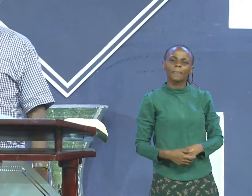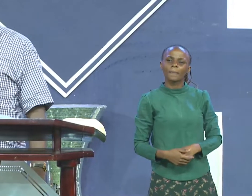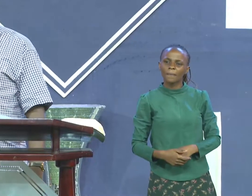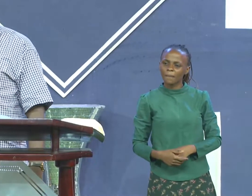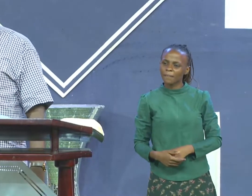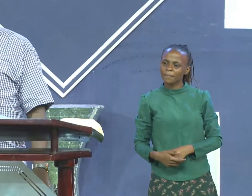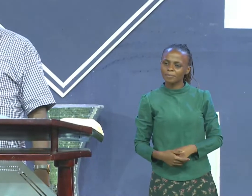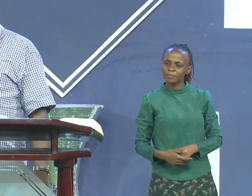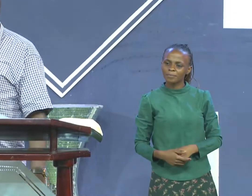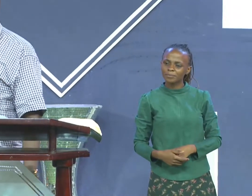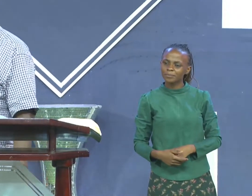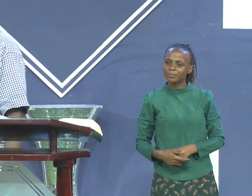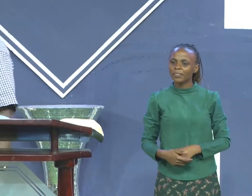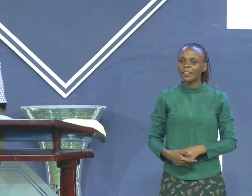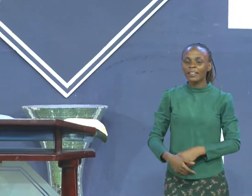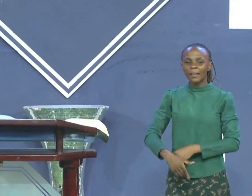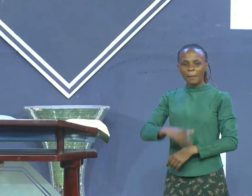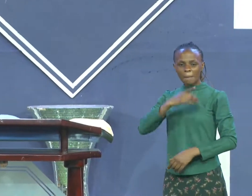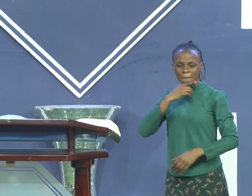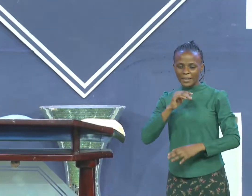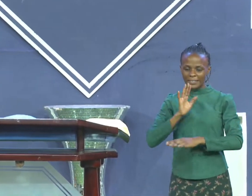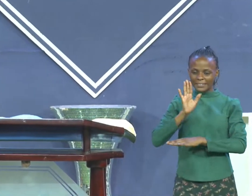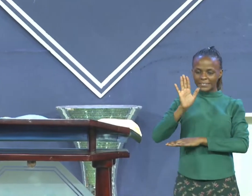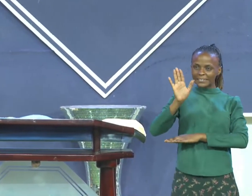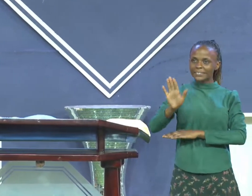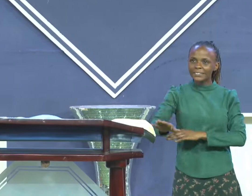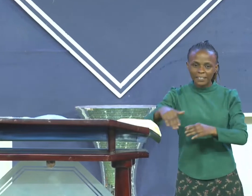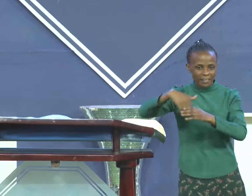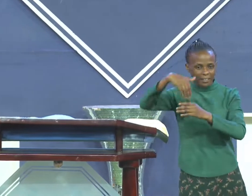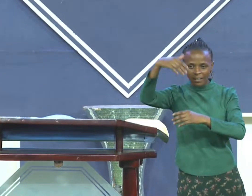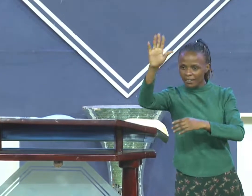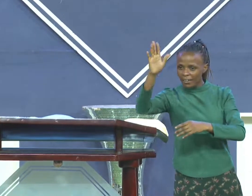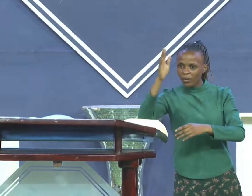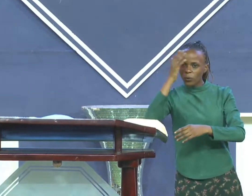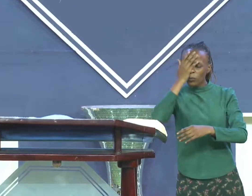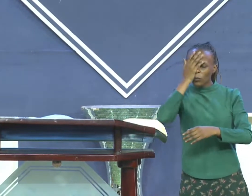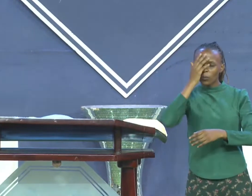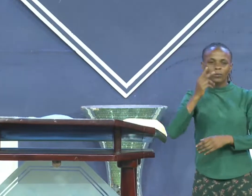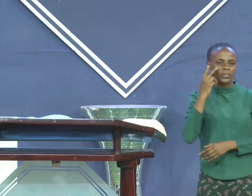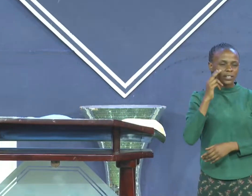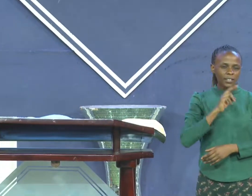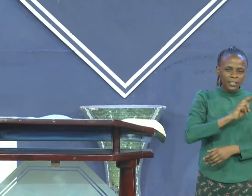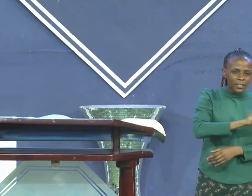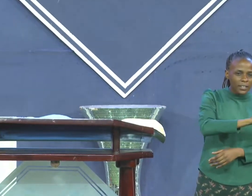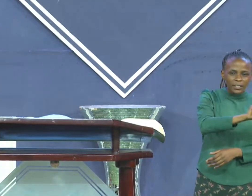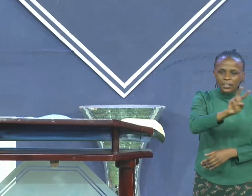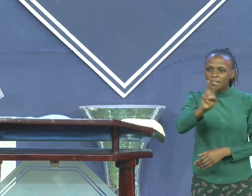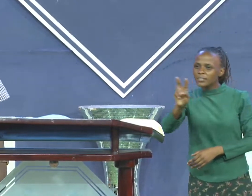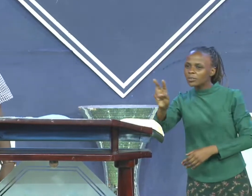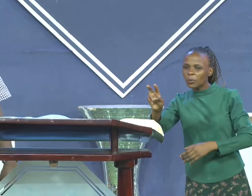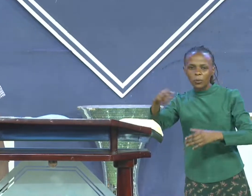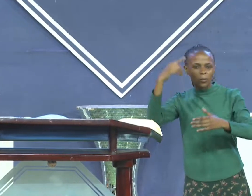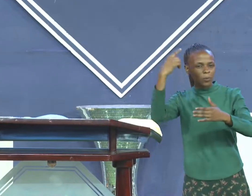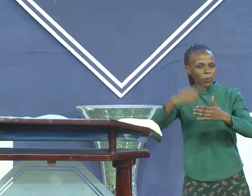time it was not Gehazi. Again, no fool may well. And when he got out, Ngalaba, echiriye bweru.